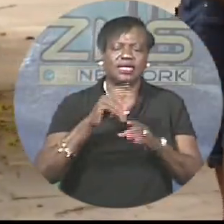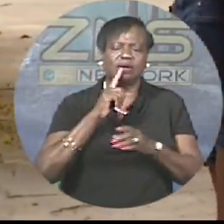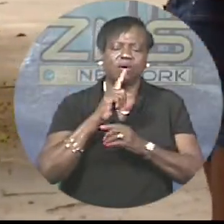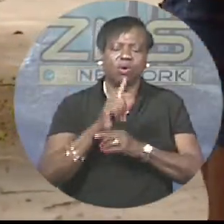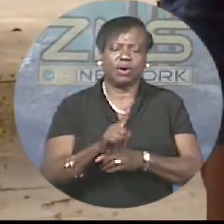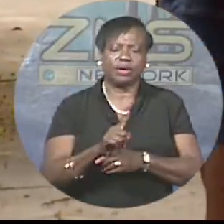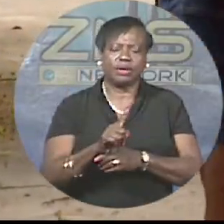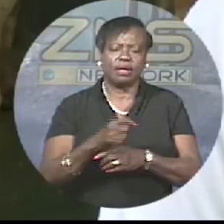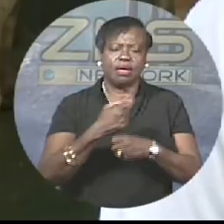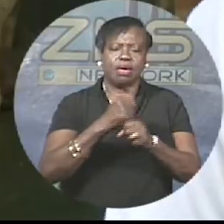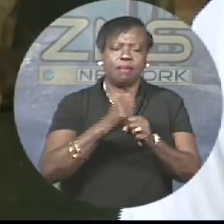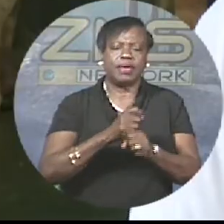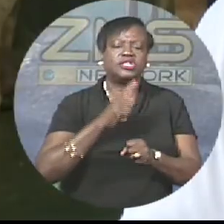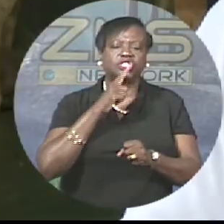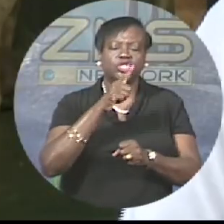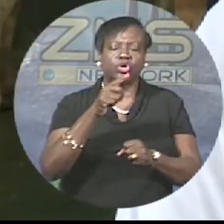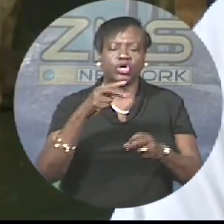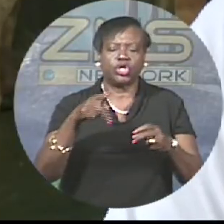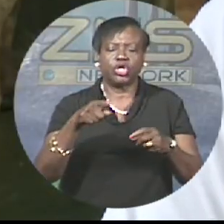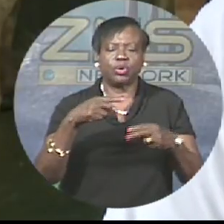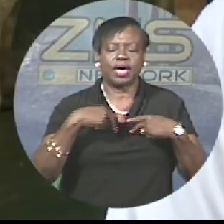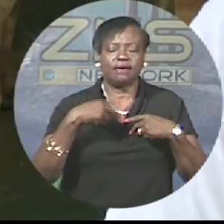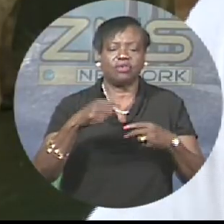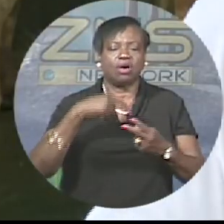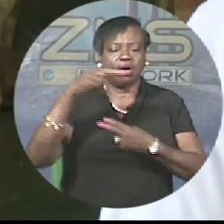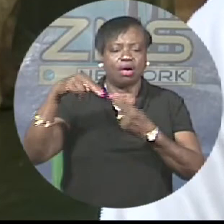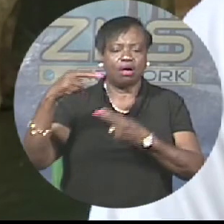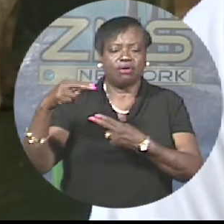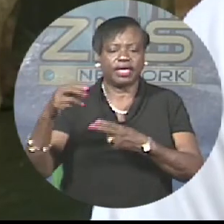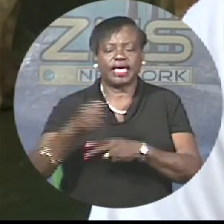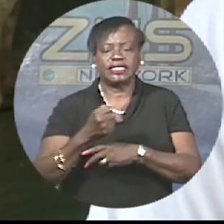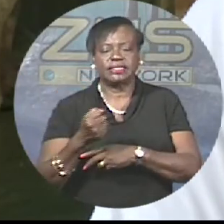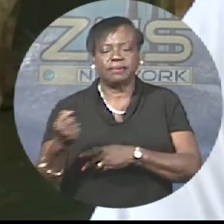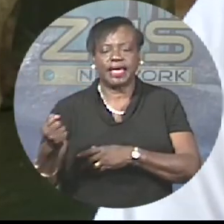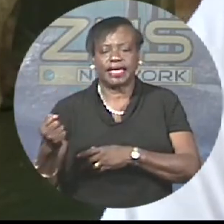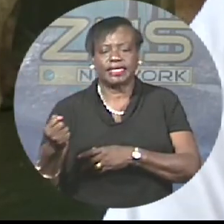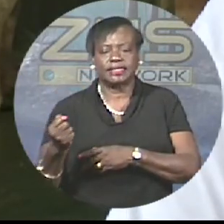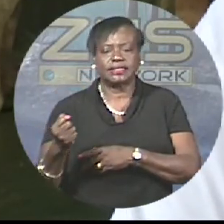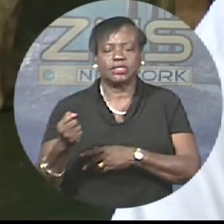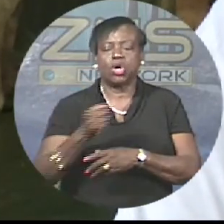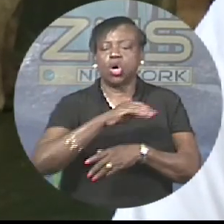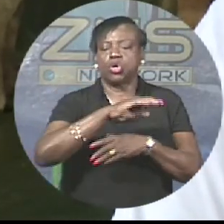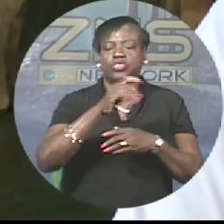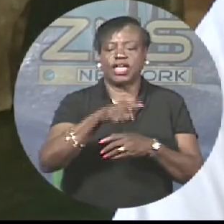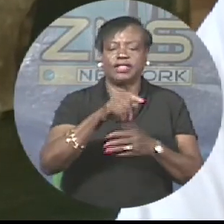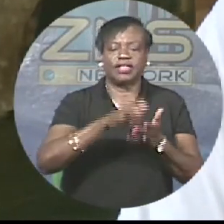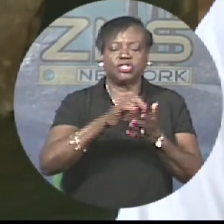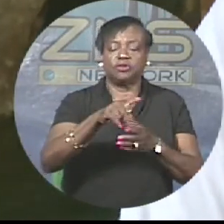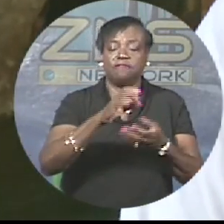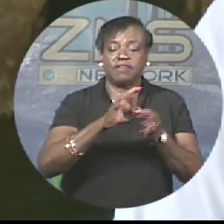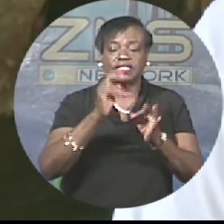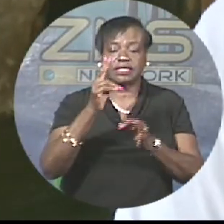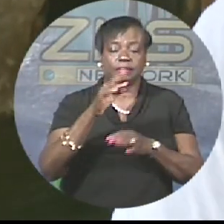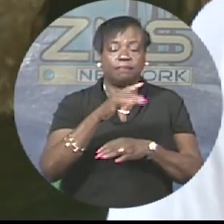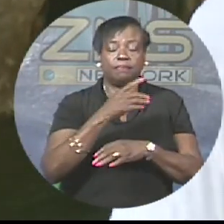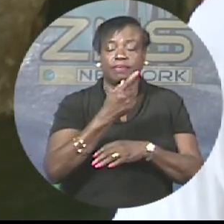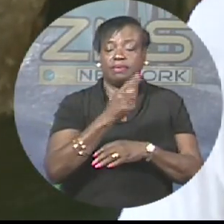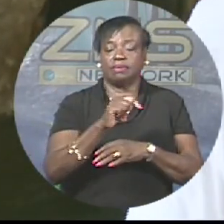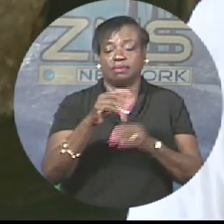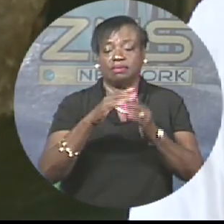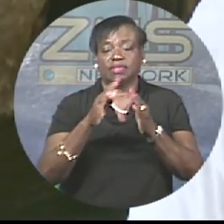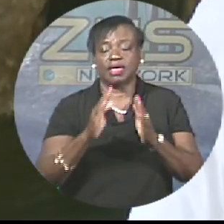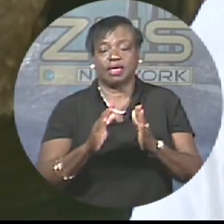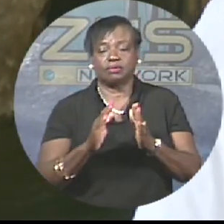you have your hurricane supplies, make sure your house, all your repairs are done, because sometimes we don't know how close the hurricane